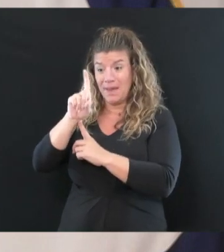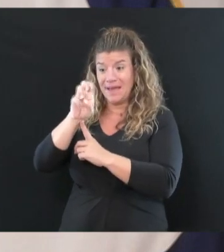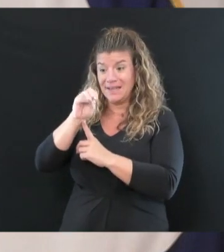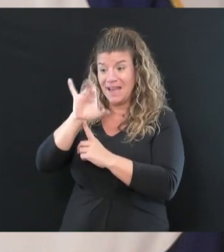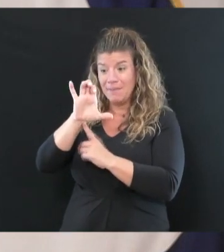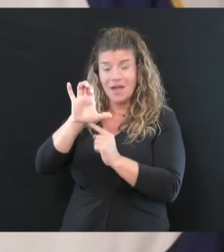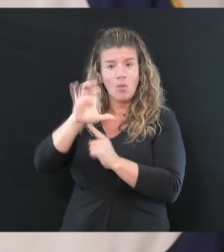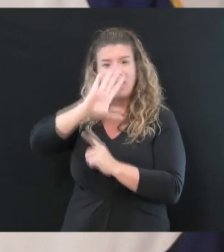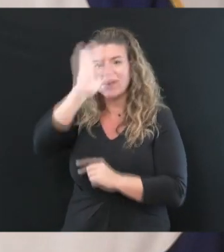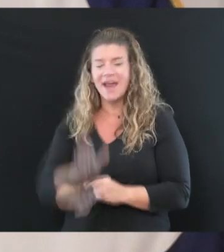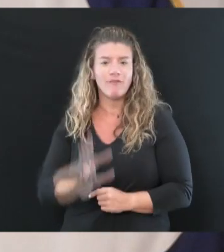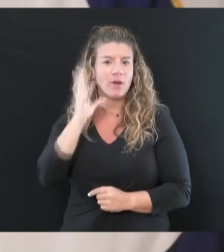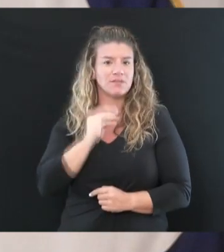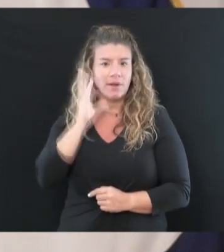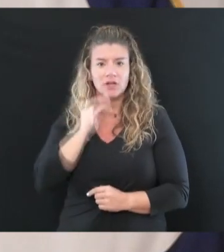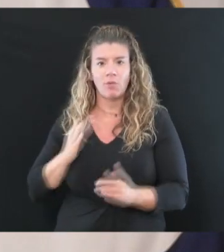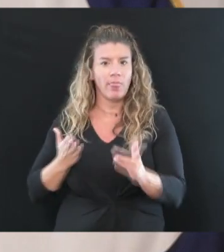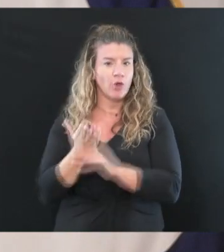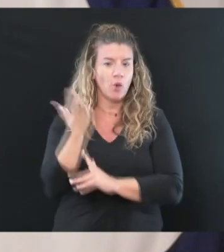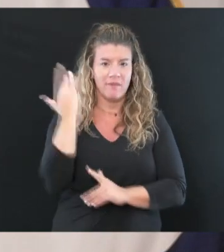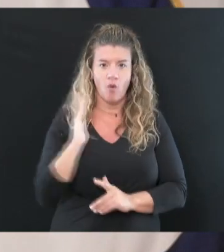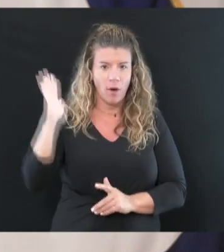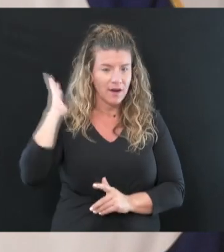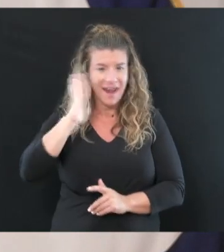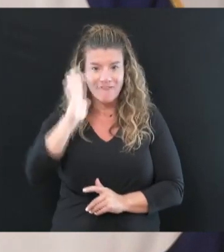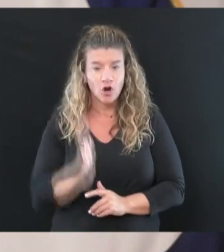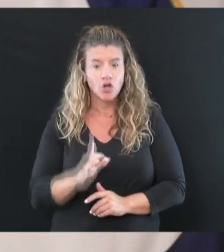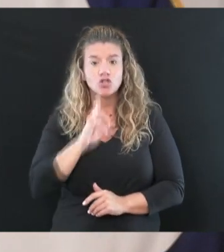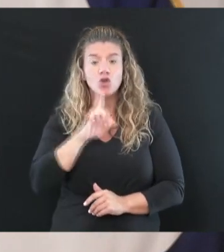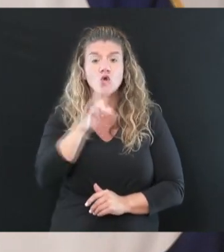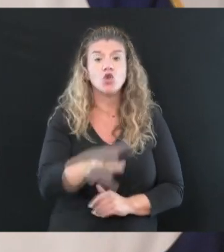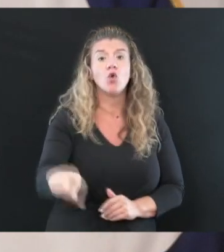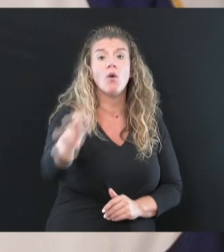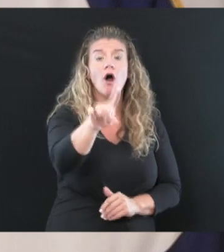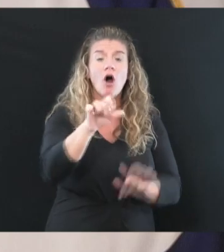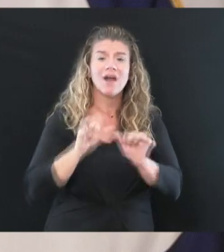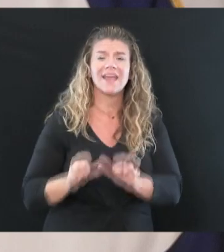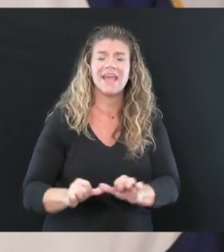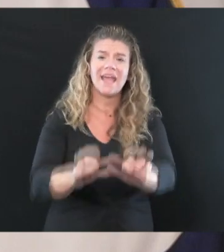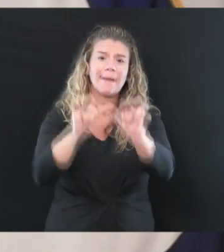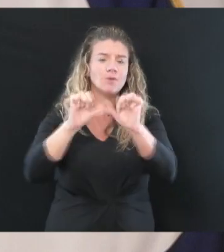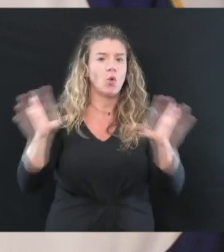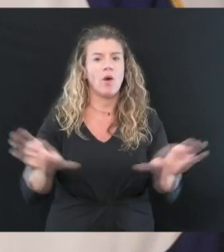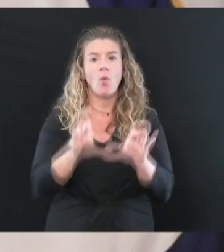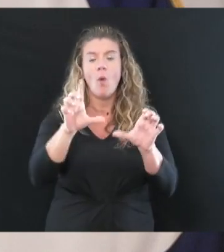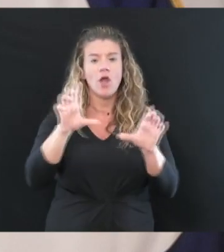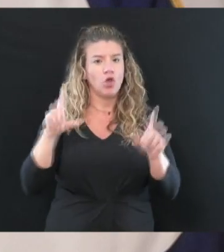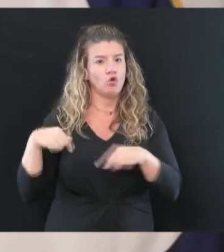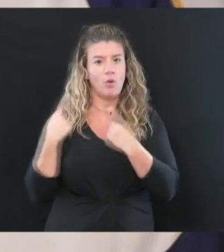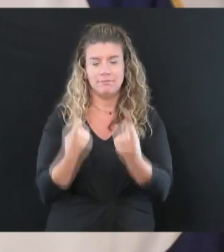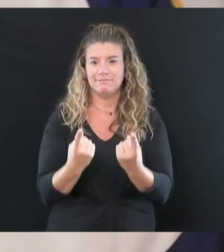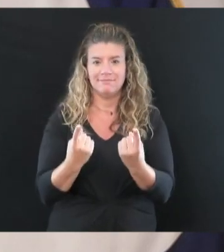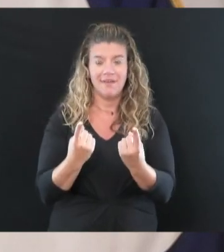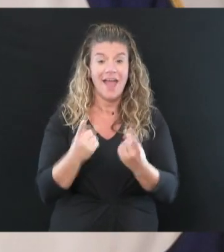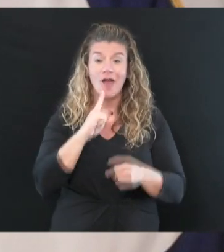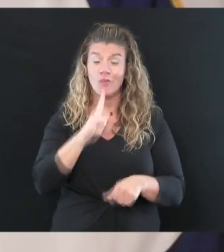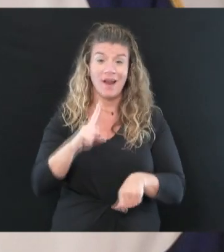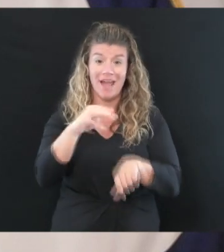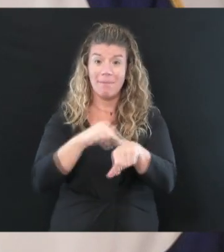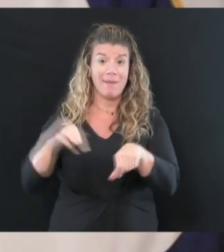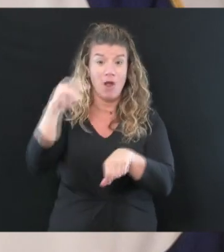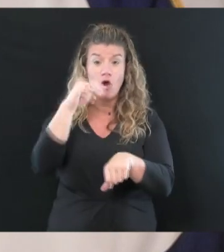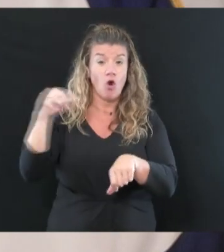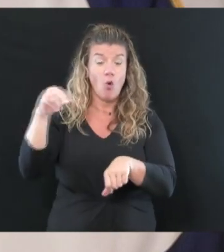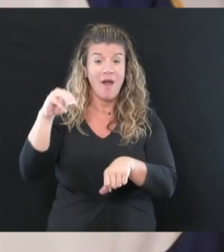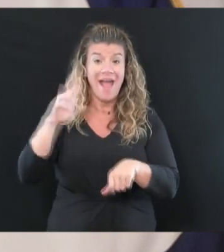been through this. West Virginians, you just keep pitching the miracle and the envy of our entire nation,